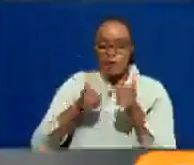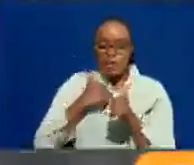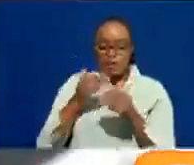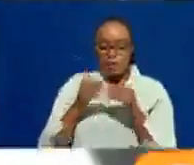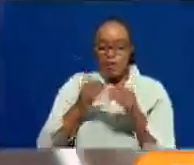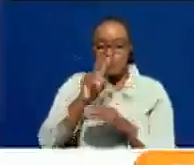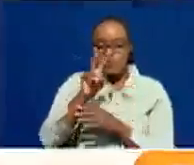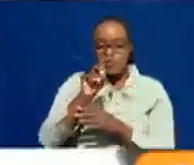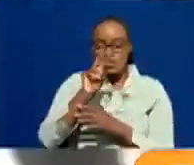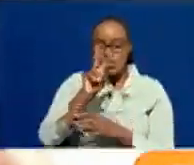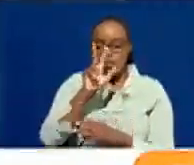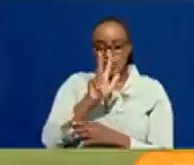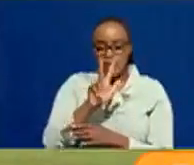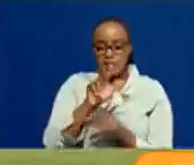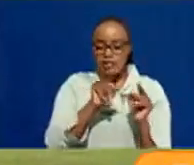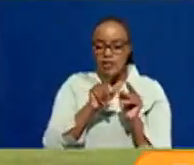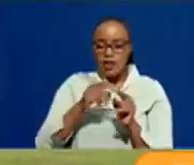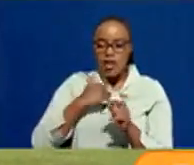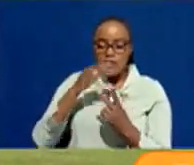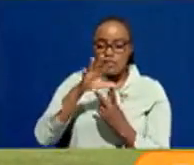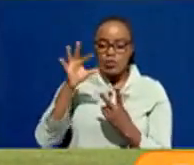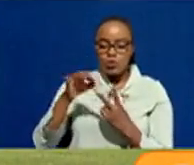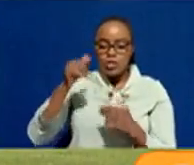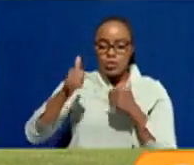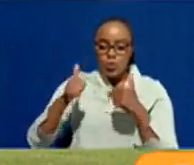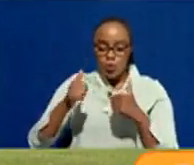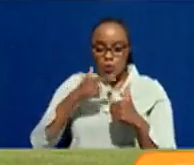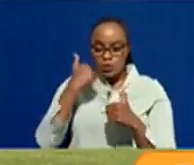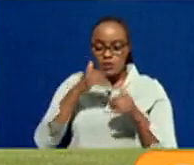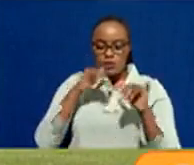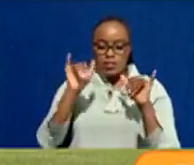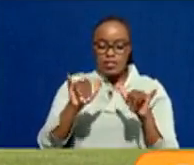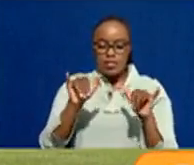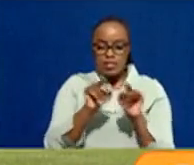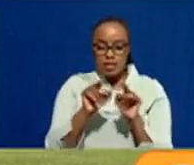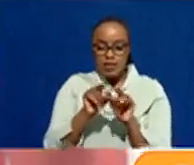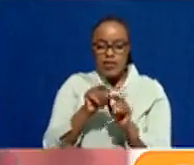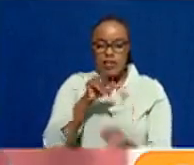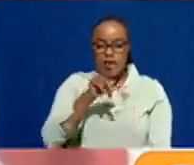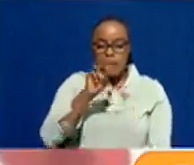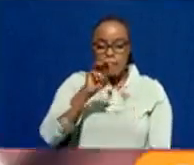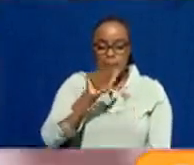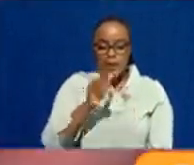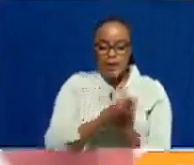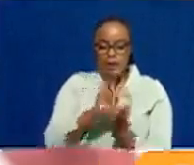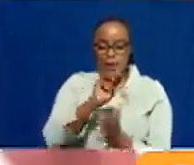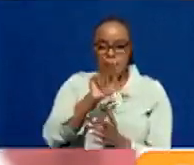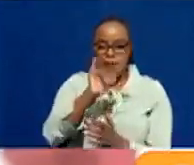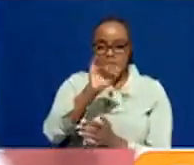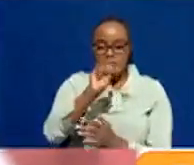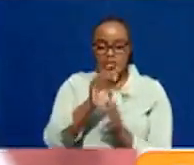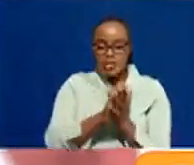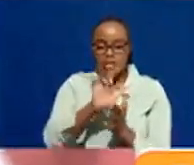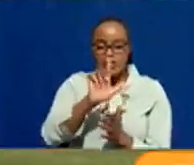until 2023. Bayern has to choose who between defenders Deyot Upamecano, Matthias de Ligt and